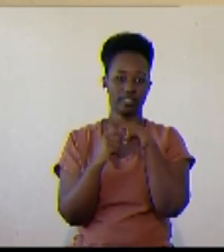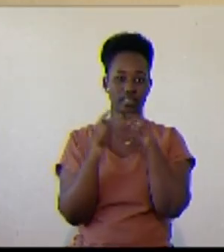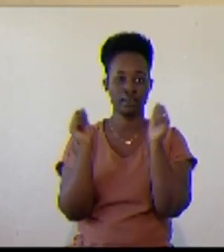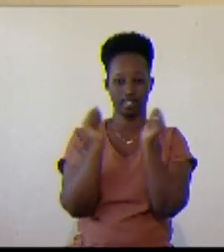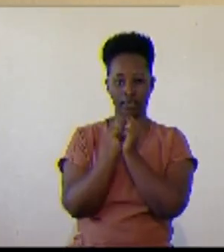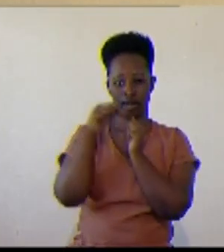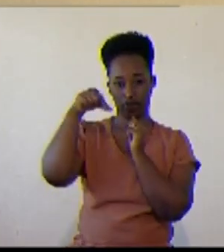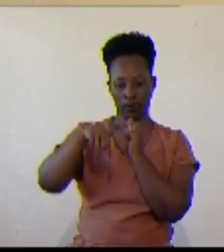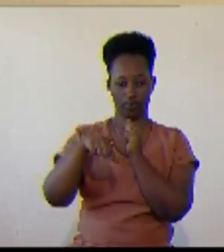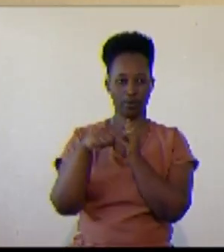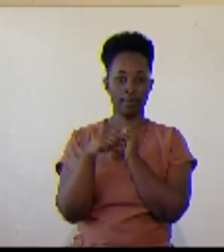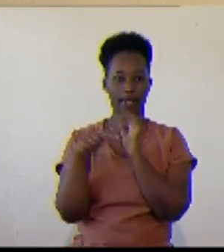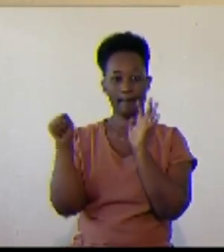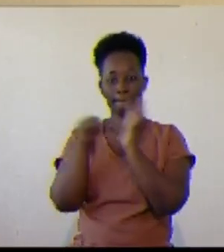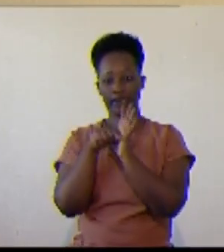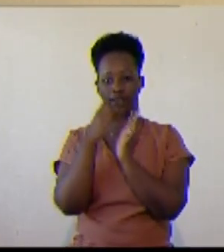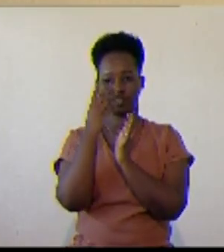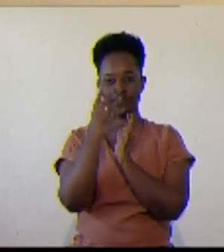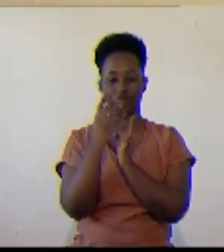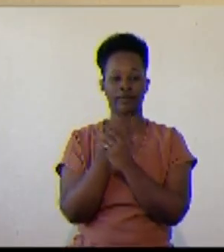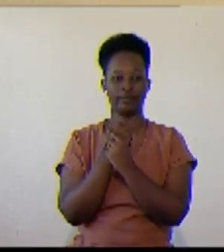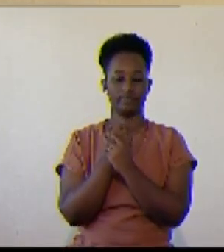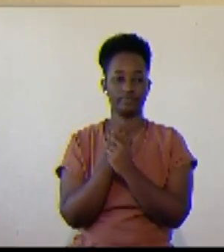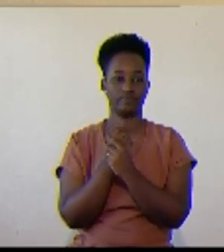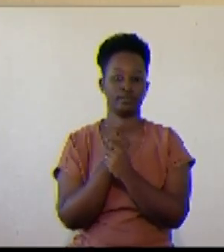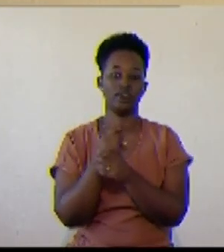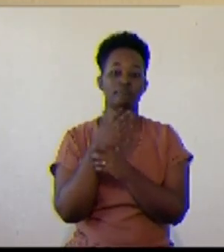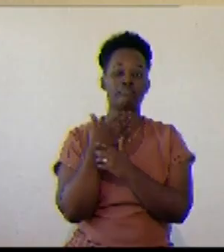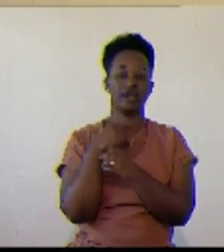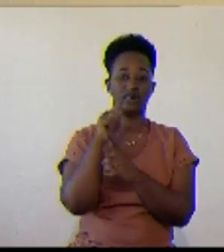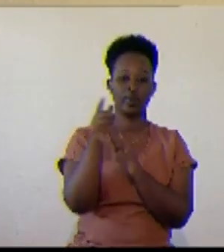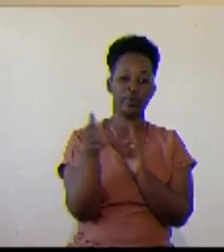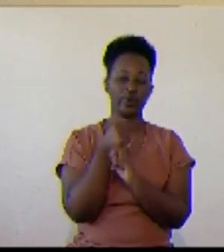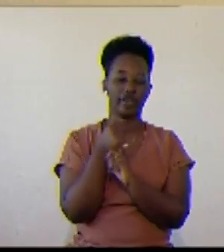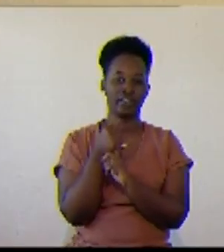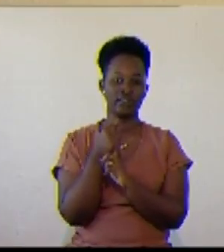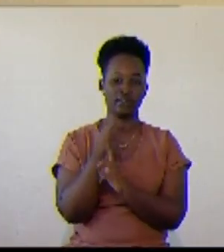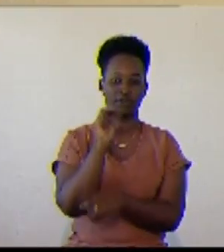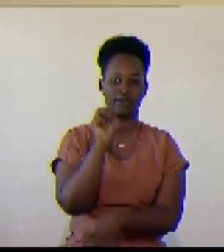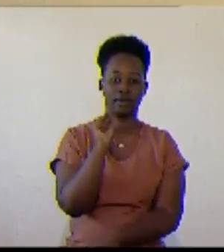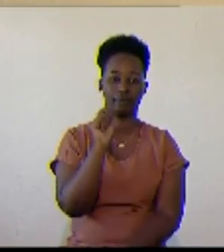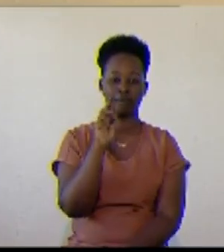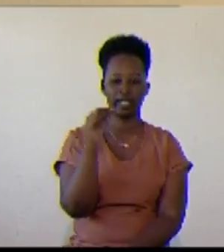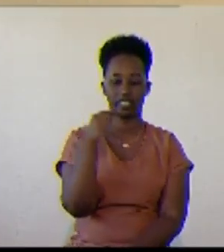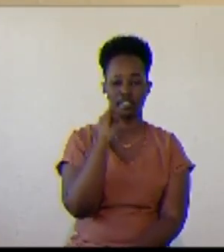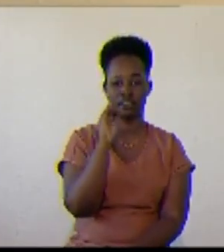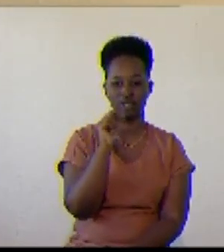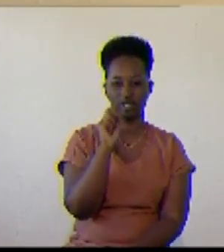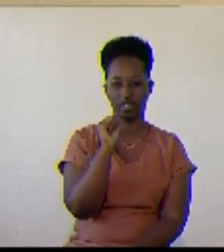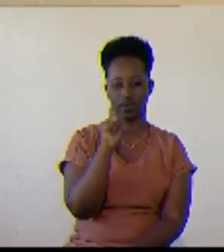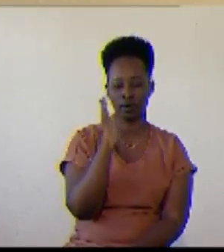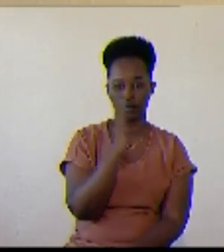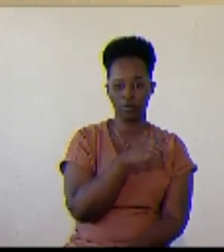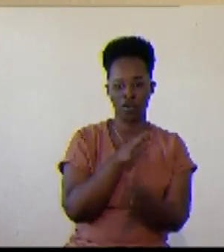10Q minus 4. So they want you to get the marginal cost function.